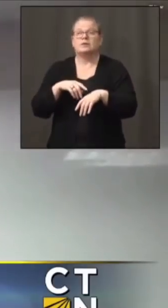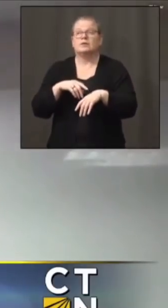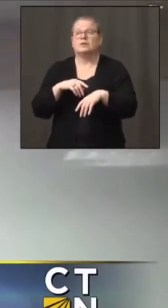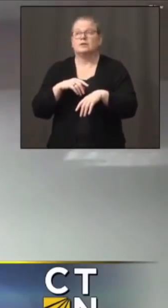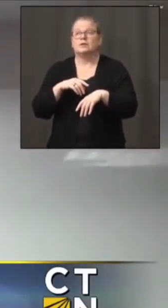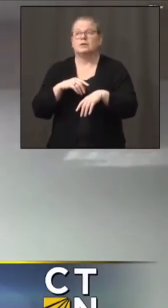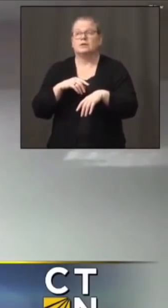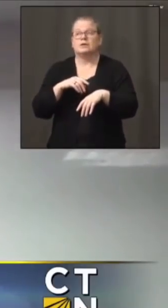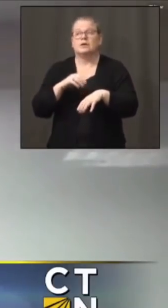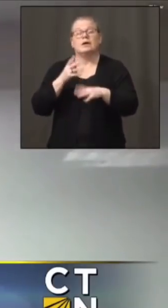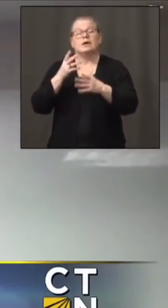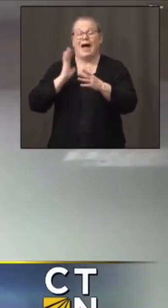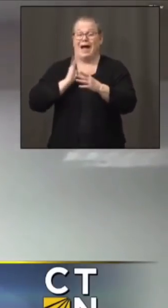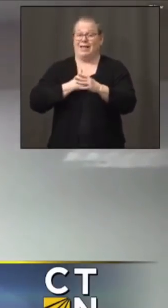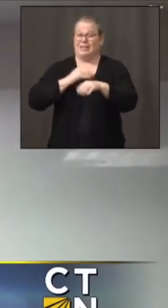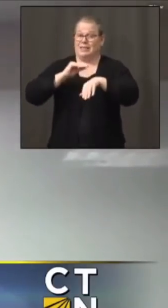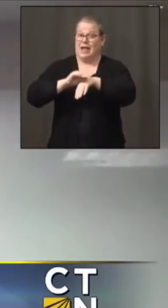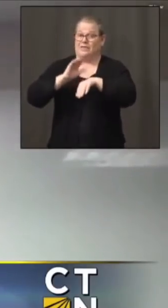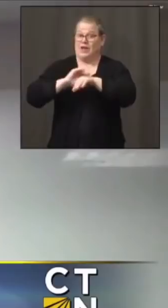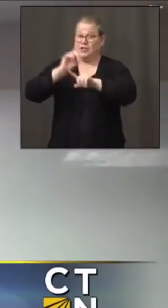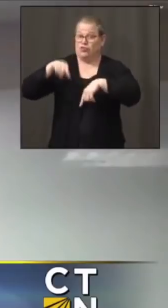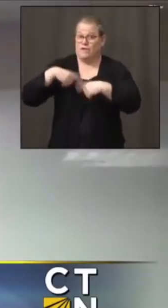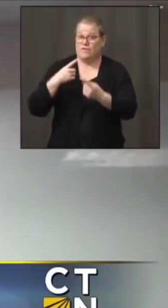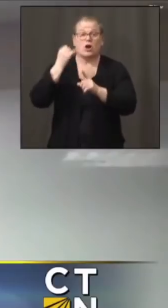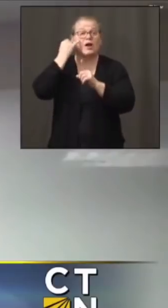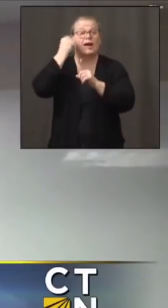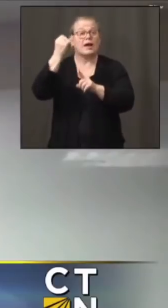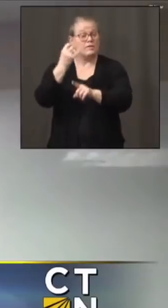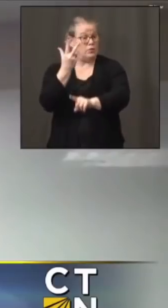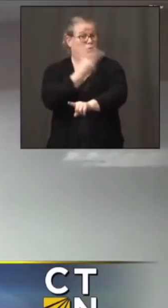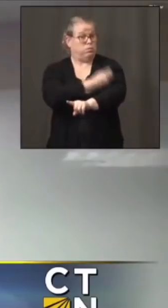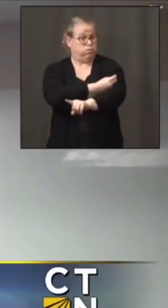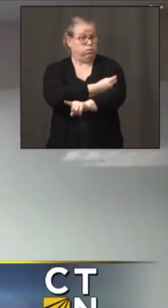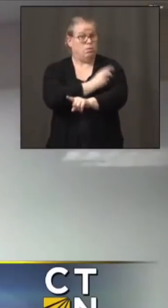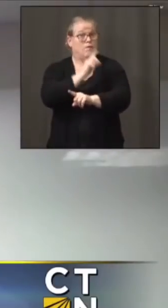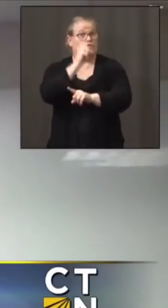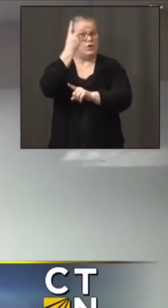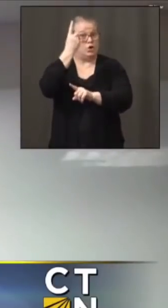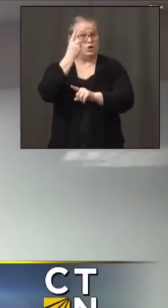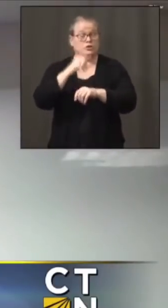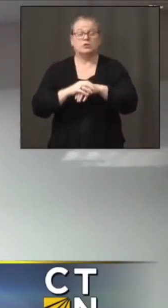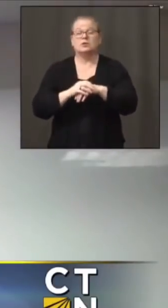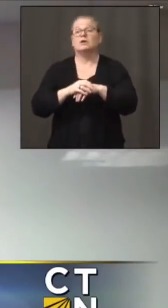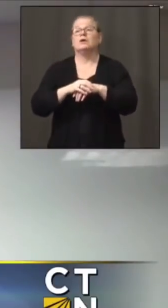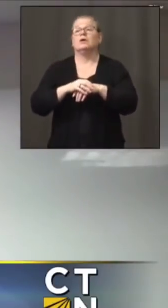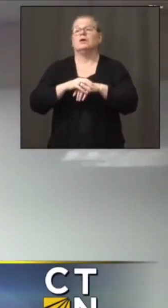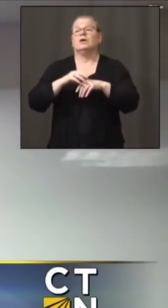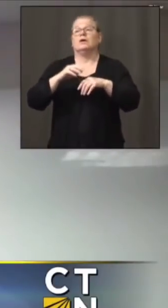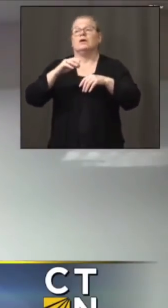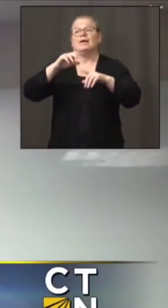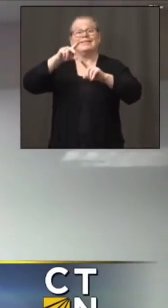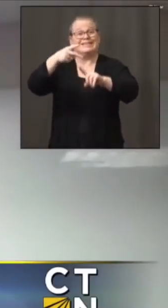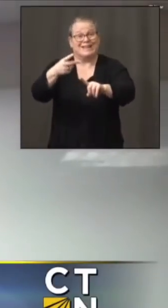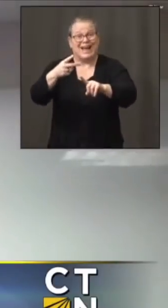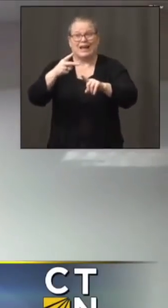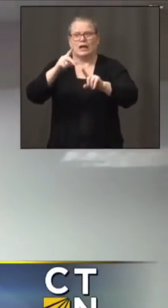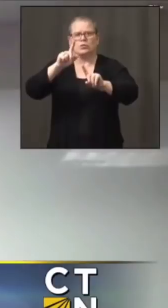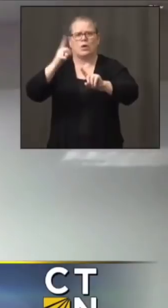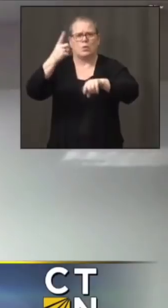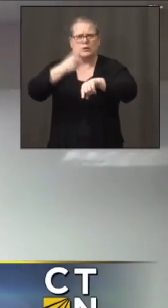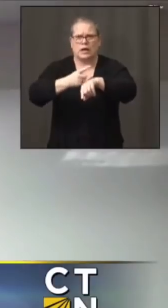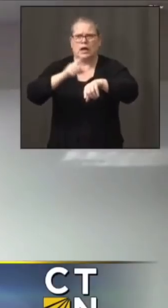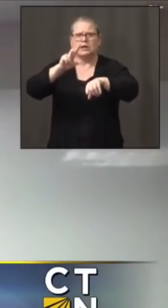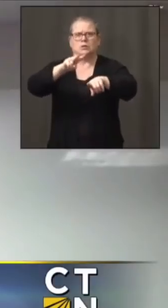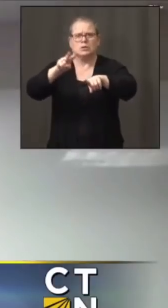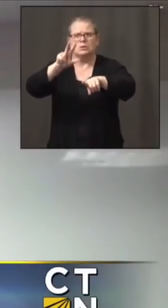not to restart the actual process itself. If you go over by a few days, a week or so, then you should be perfectly fine to still